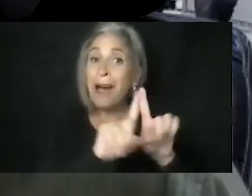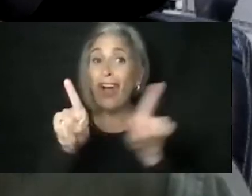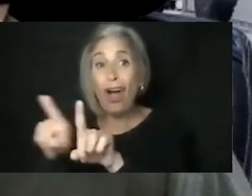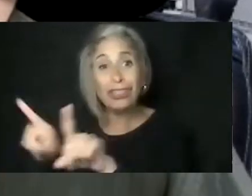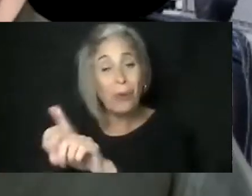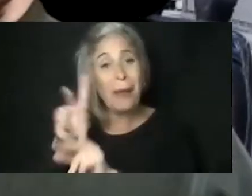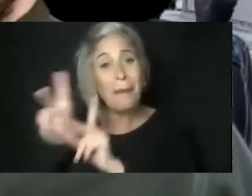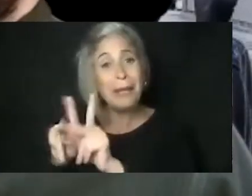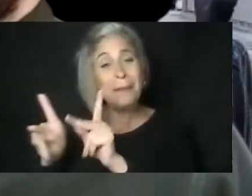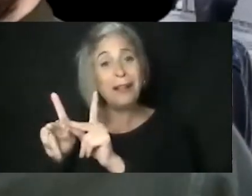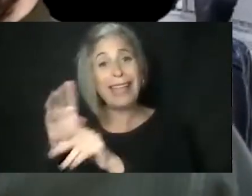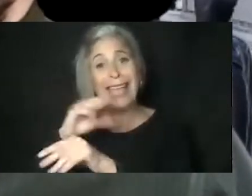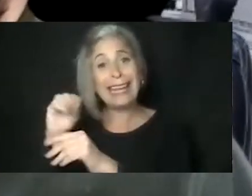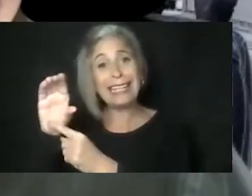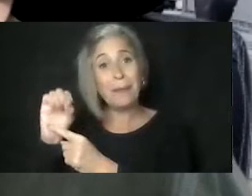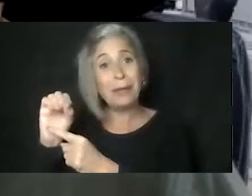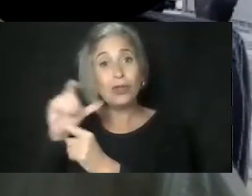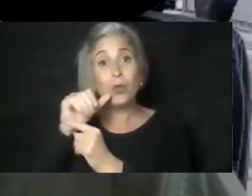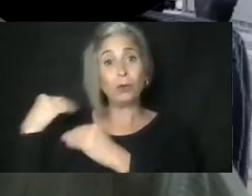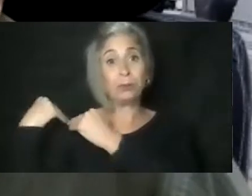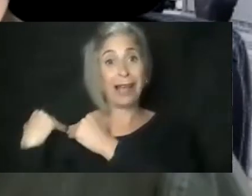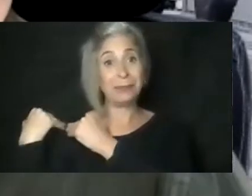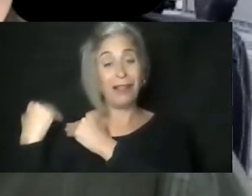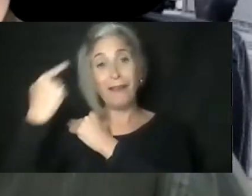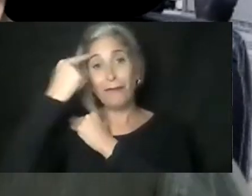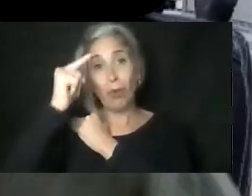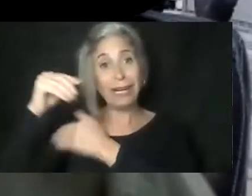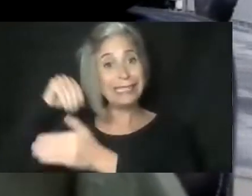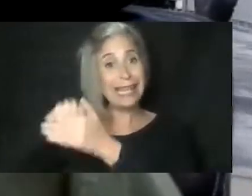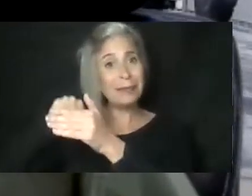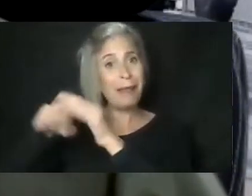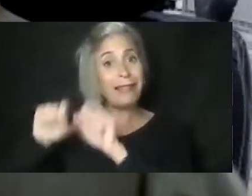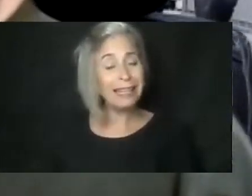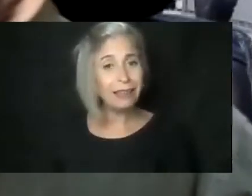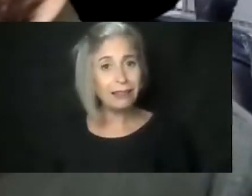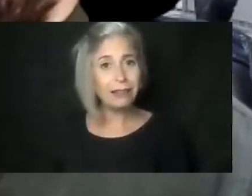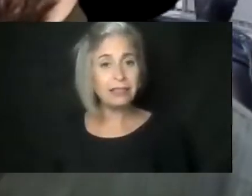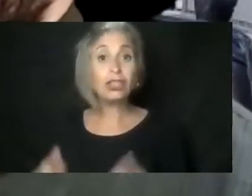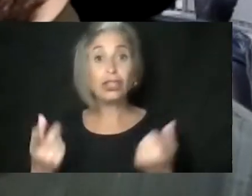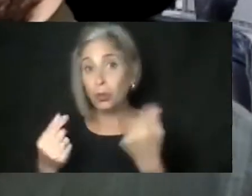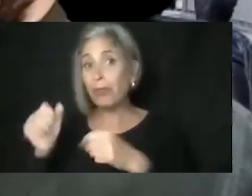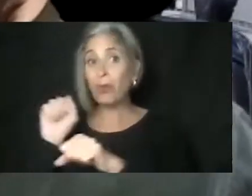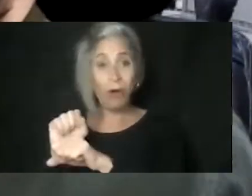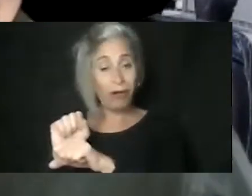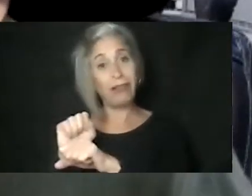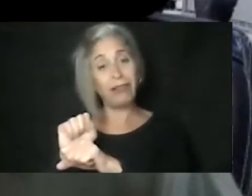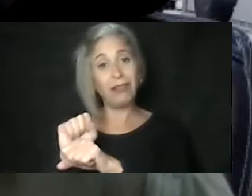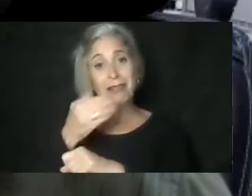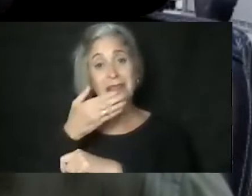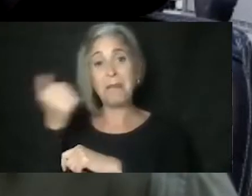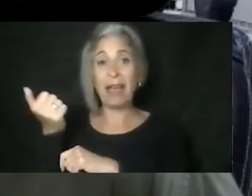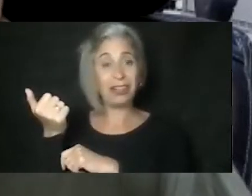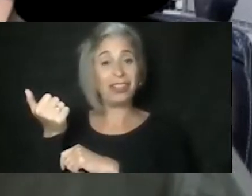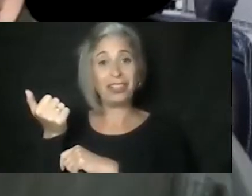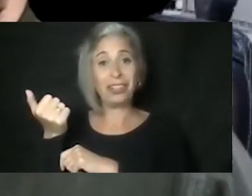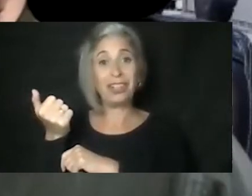as people in companies who are actually responsible for accessibility, and doing that work, the better off